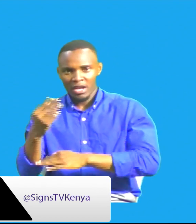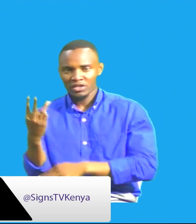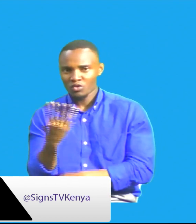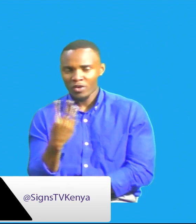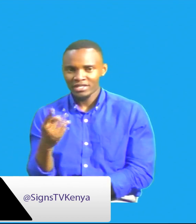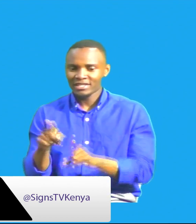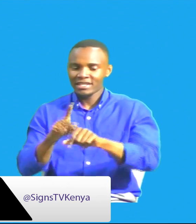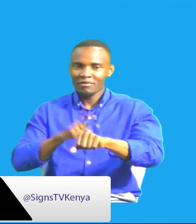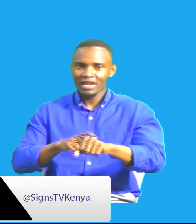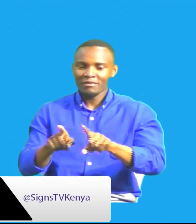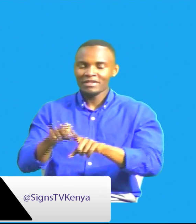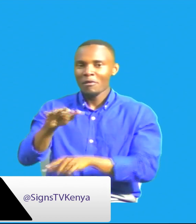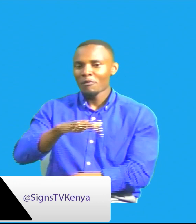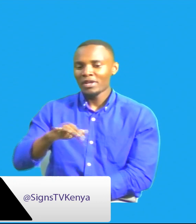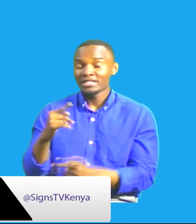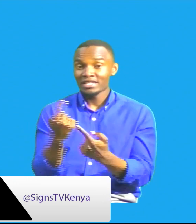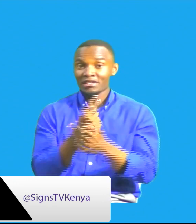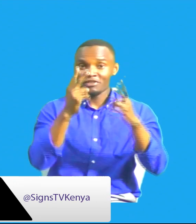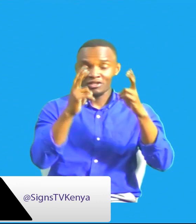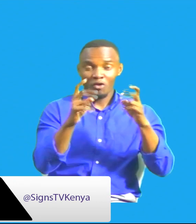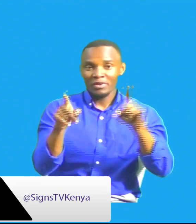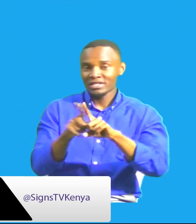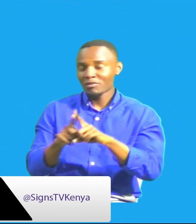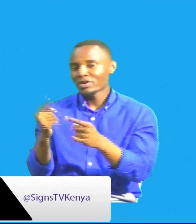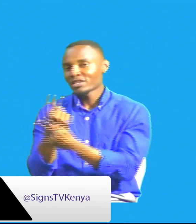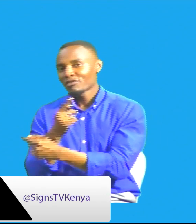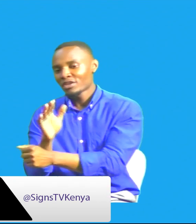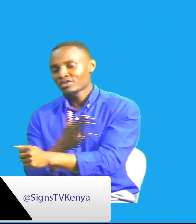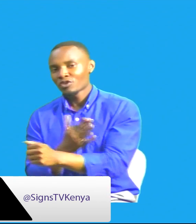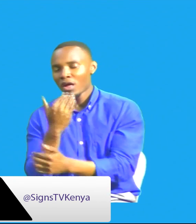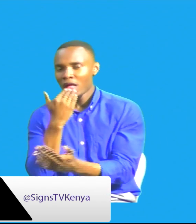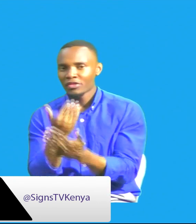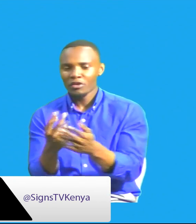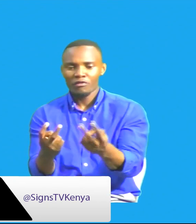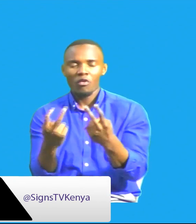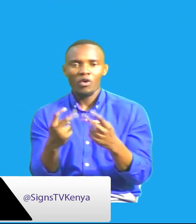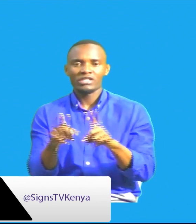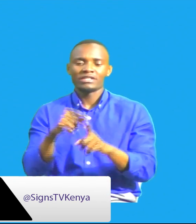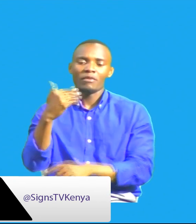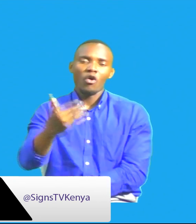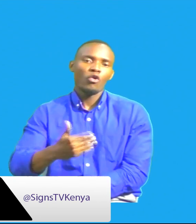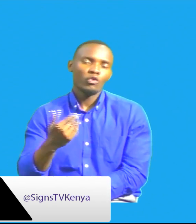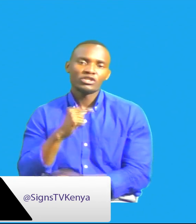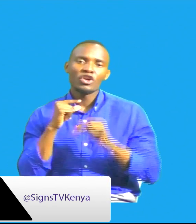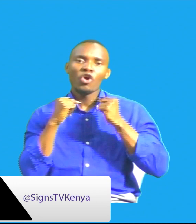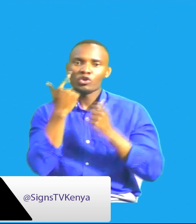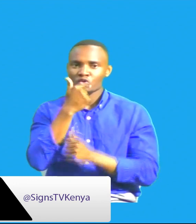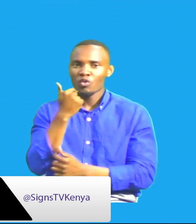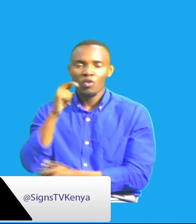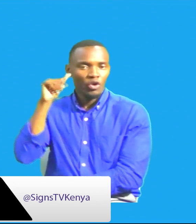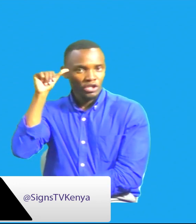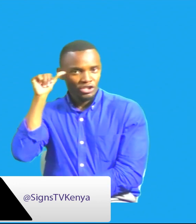same place. Different topics and of course different songs. Thank you for staying tuned. Kama kawaida, you have been with me Shike,